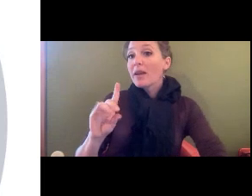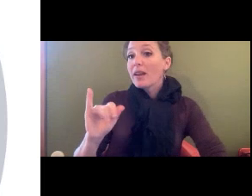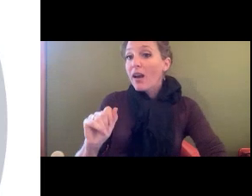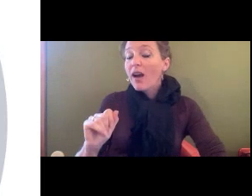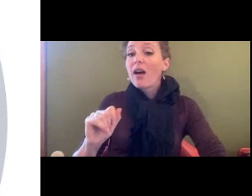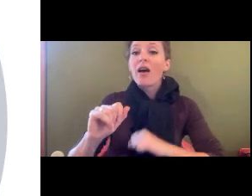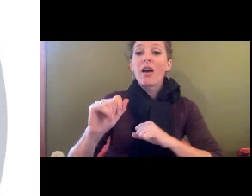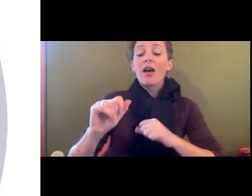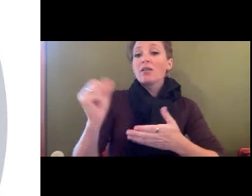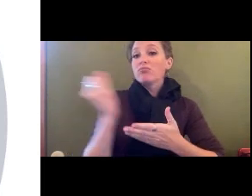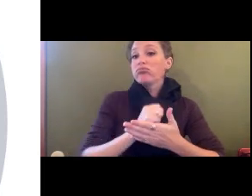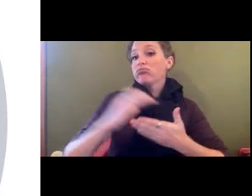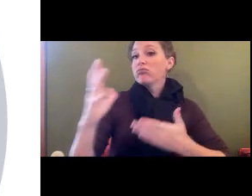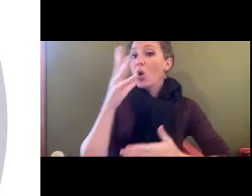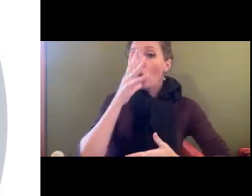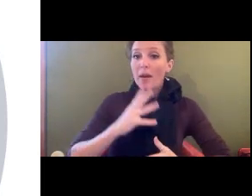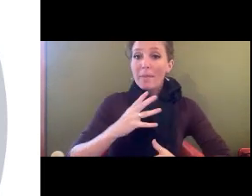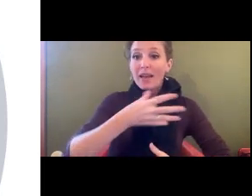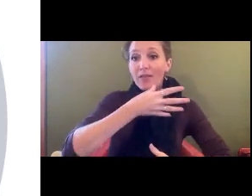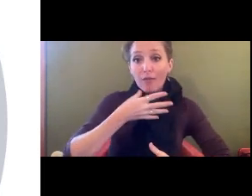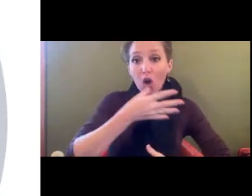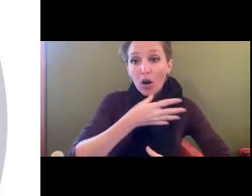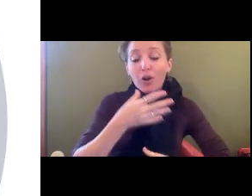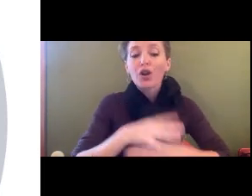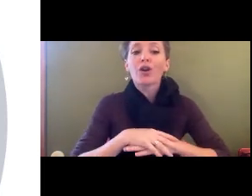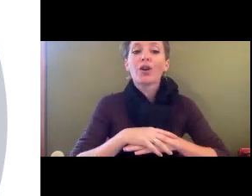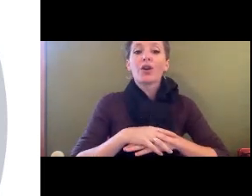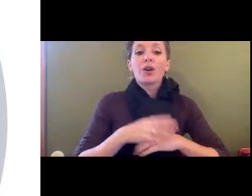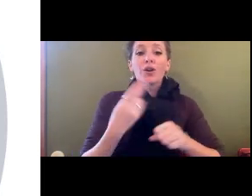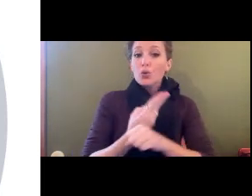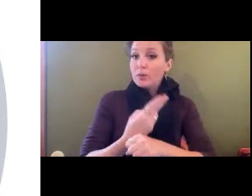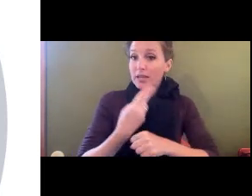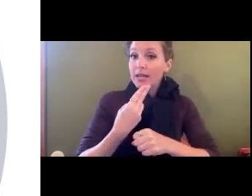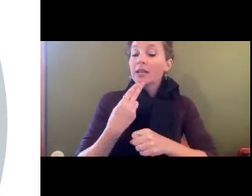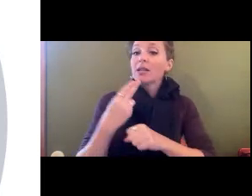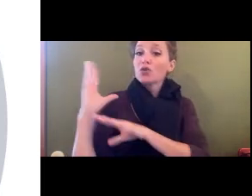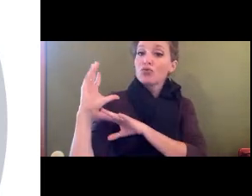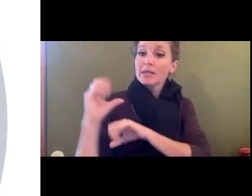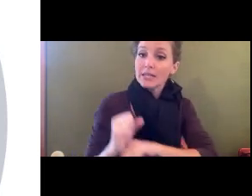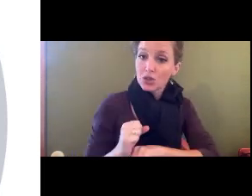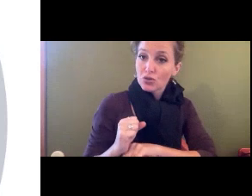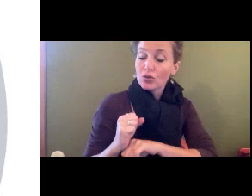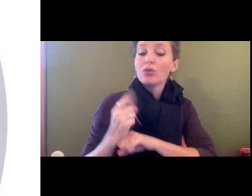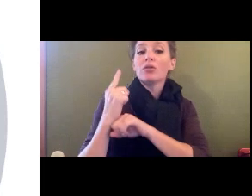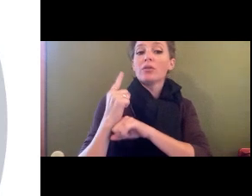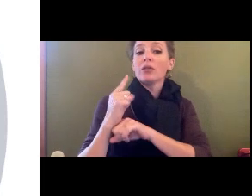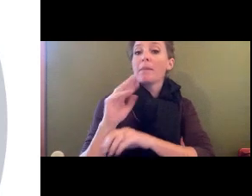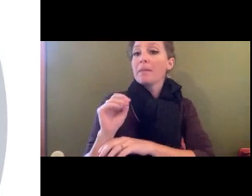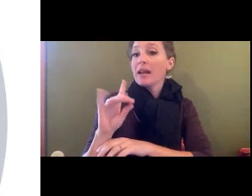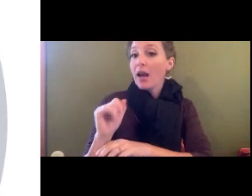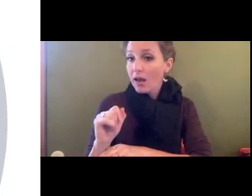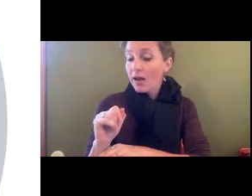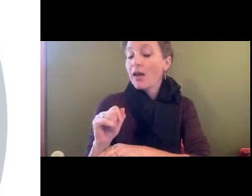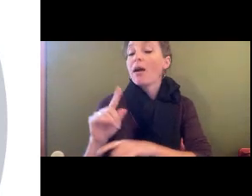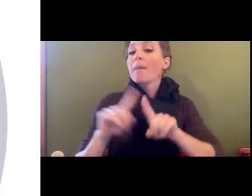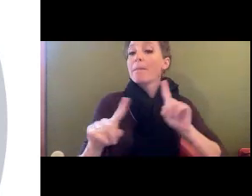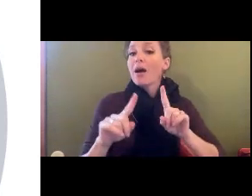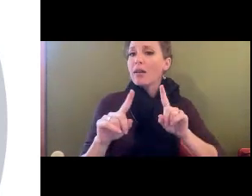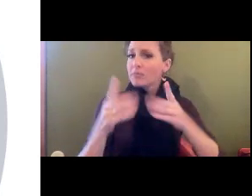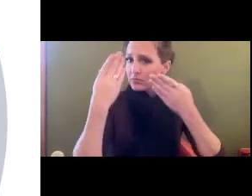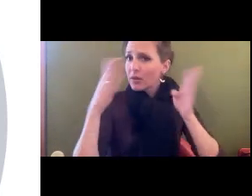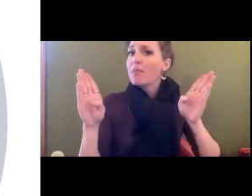agriculture, women leaders using traditional media as well, and just making sure that the public is aware of the impact